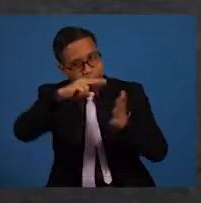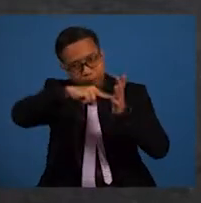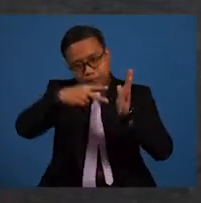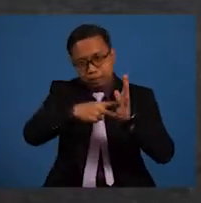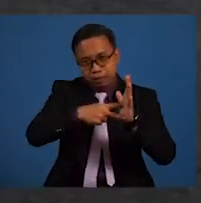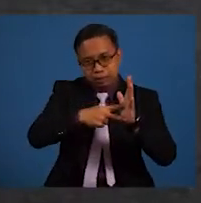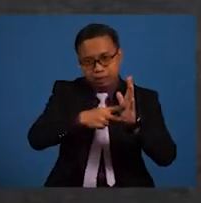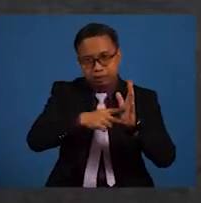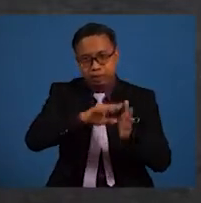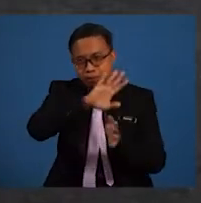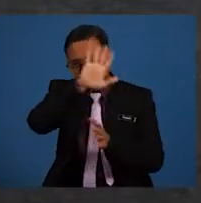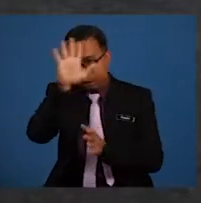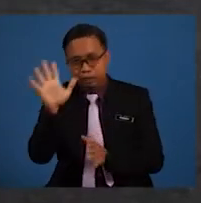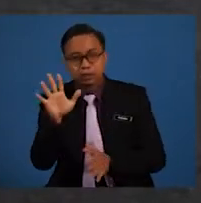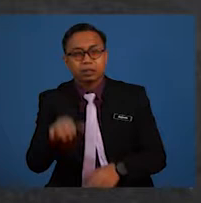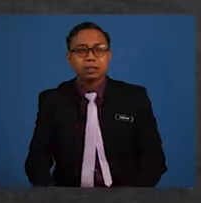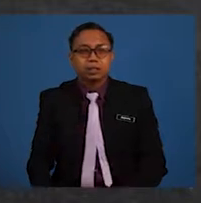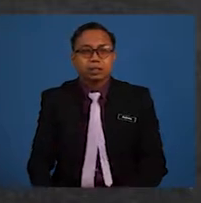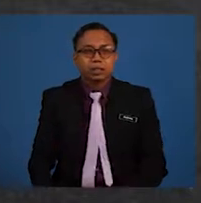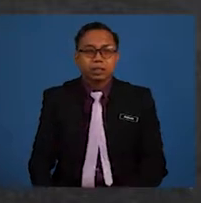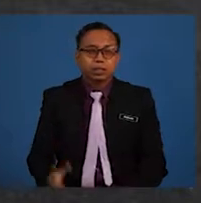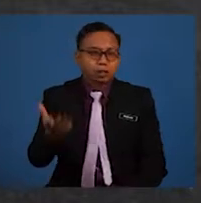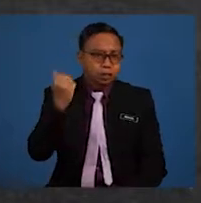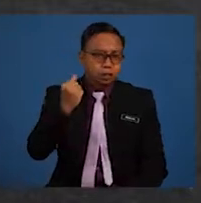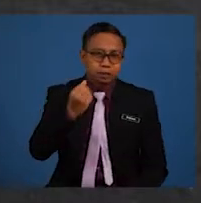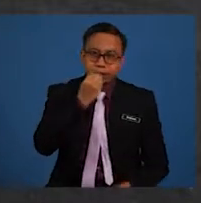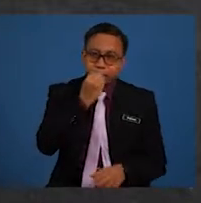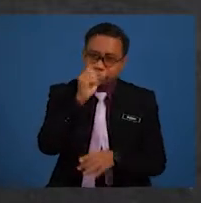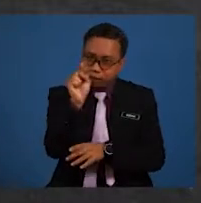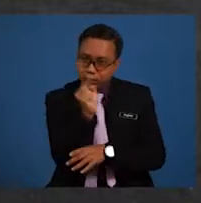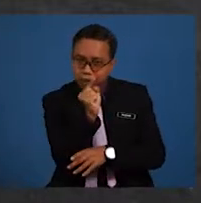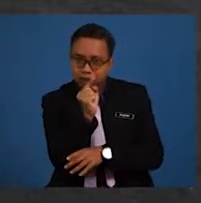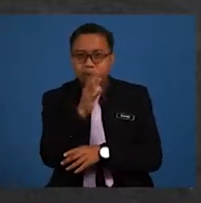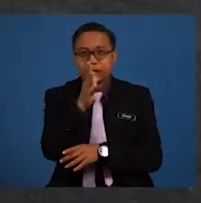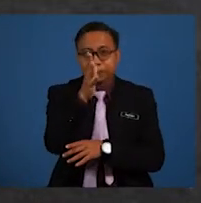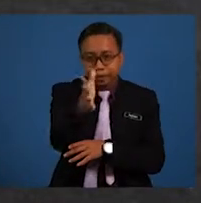clear. Let's eat, Grandma.